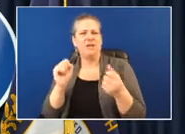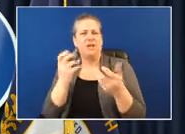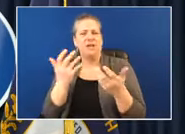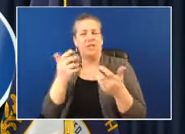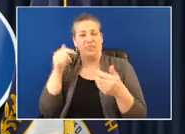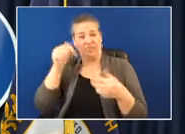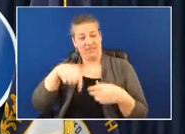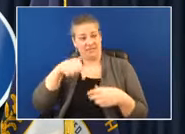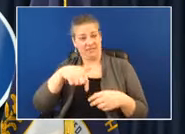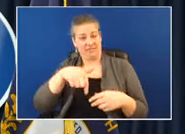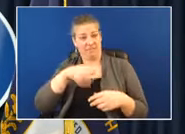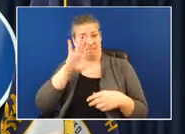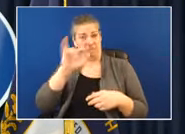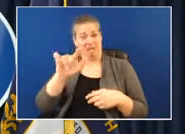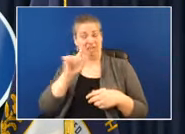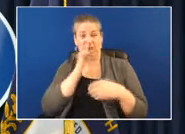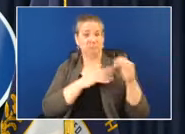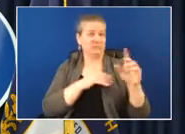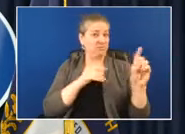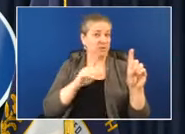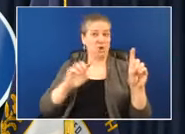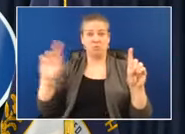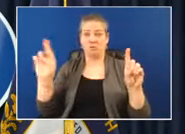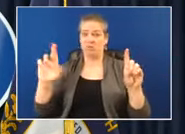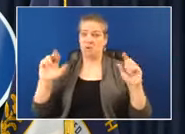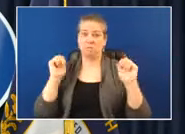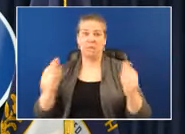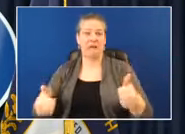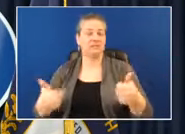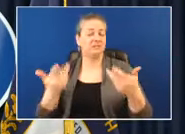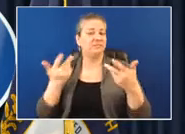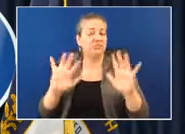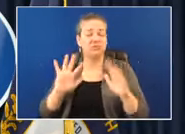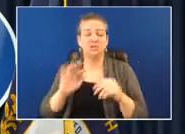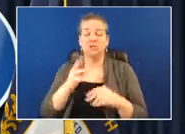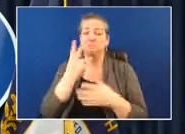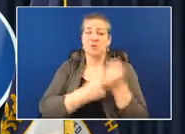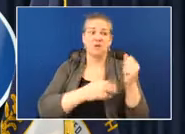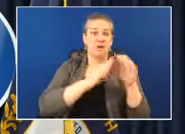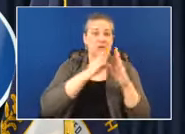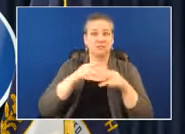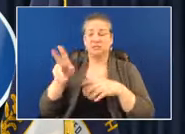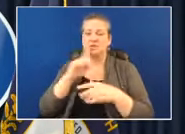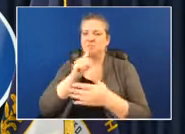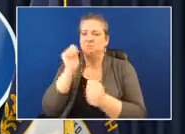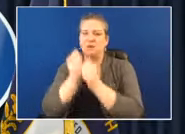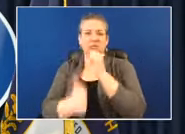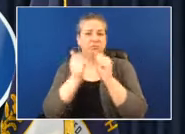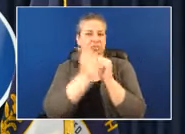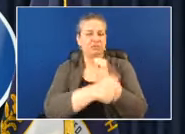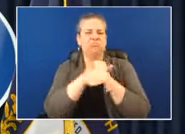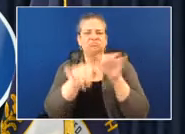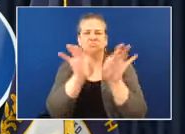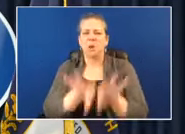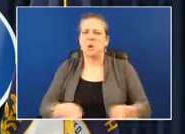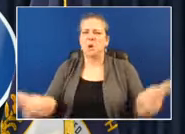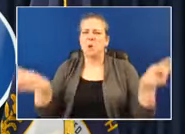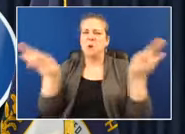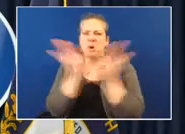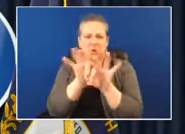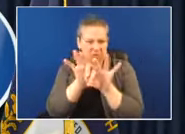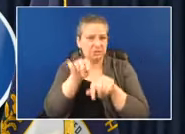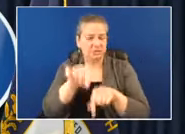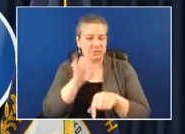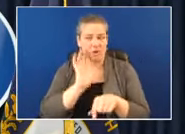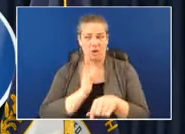bipartisan bill, which passed both houses unanimously, is a crucial and important milestone in our work to